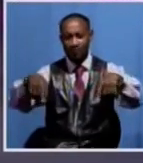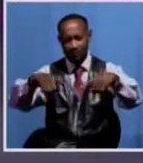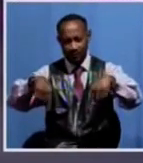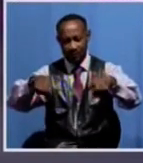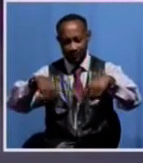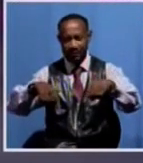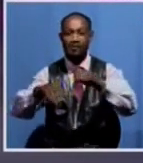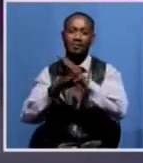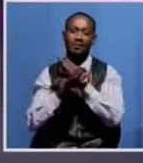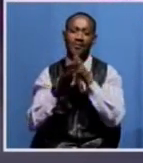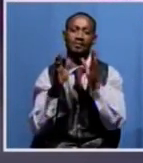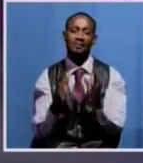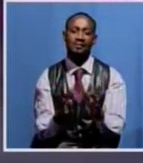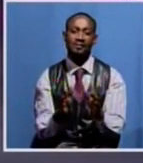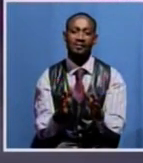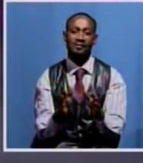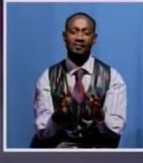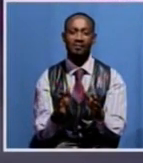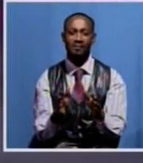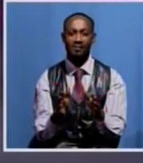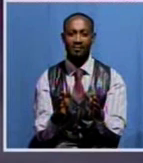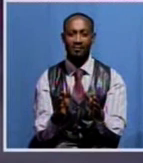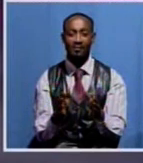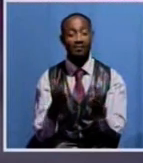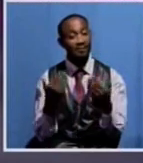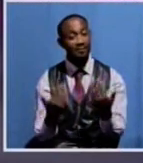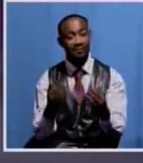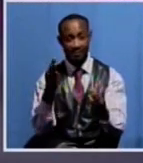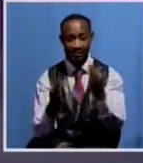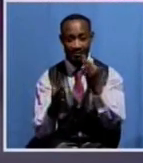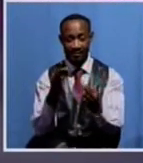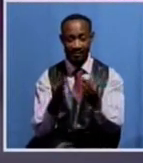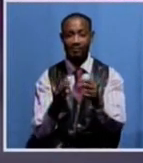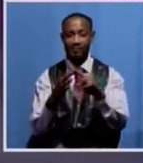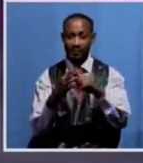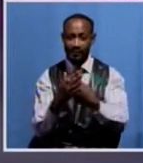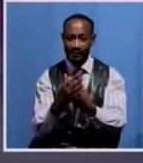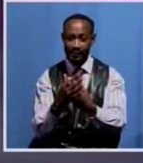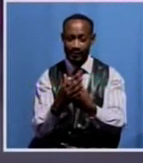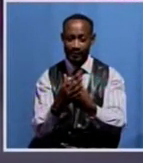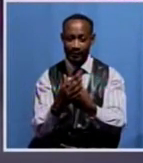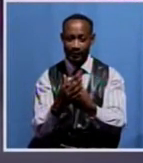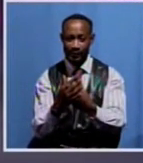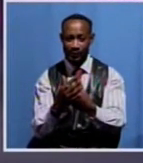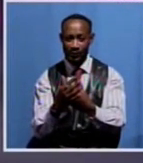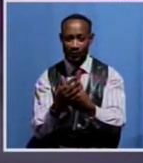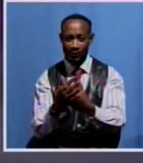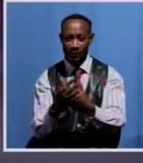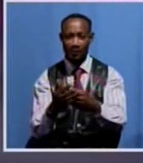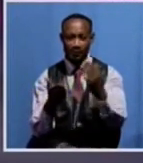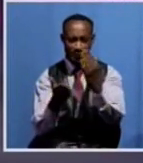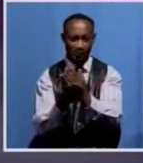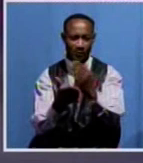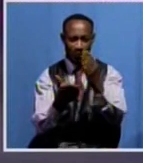goods and services to us. So if we begin to dismantle that mountain